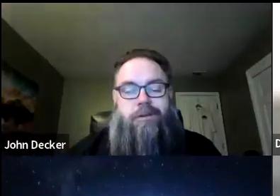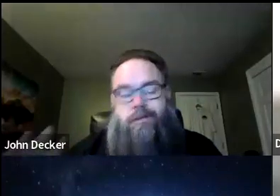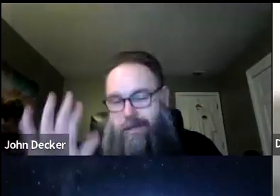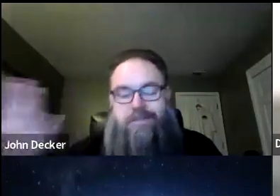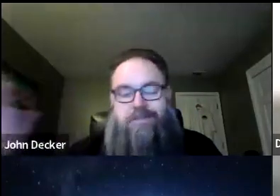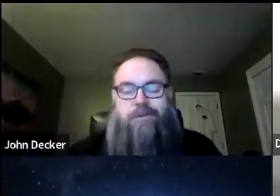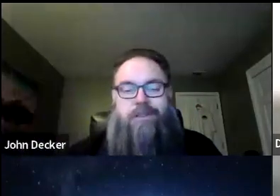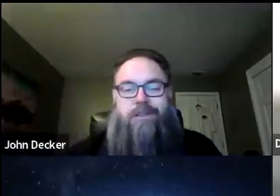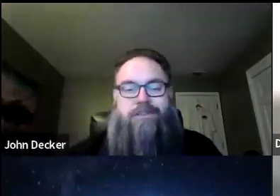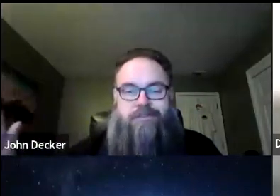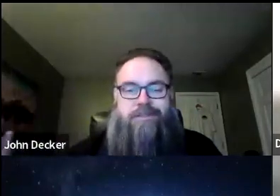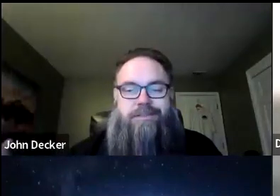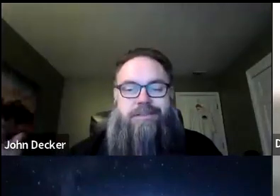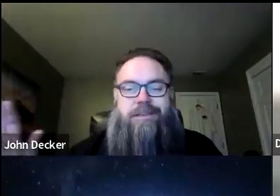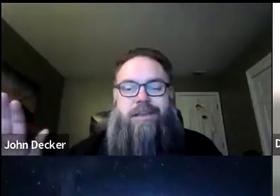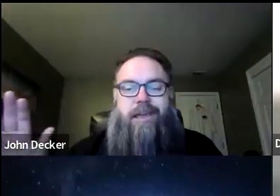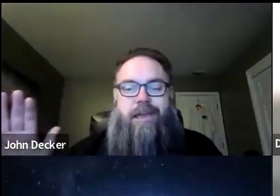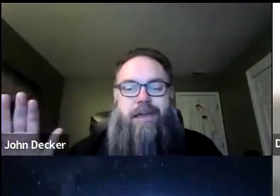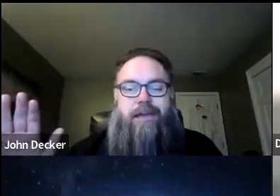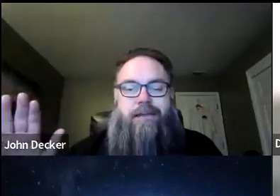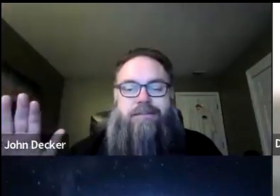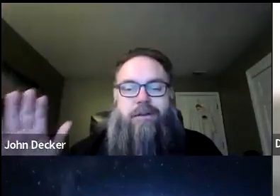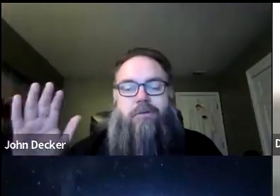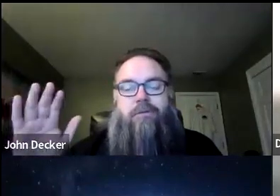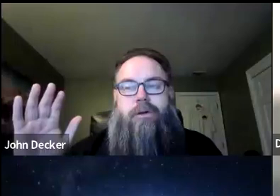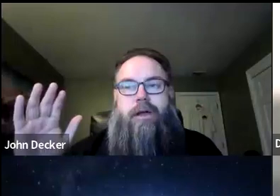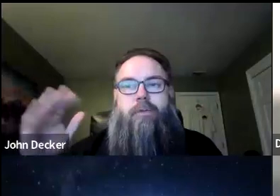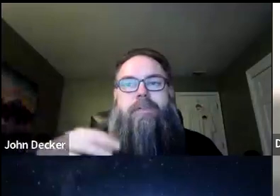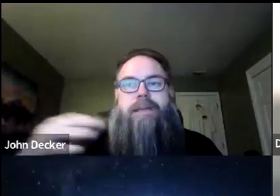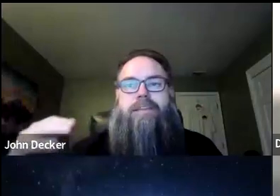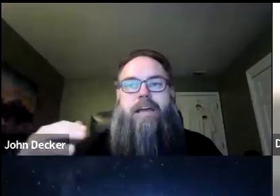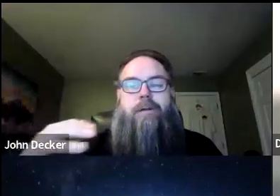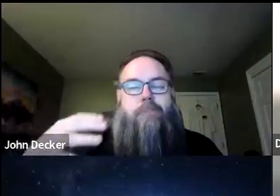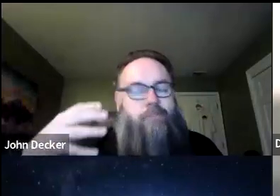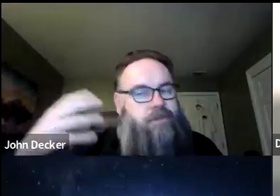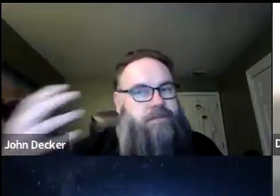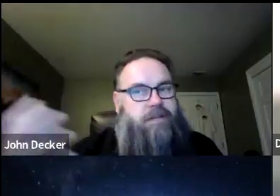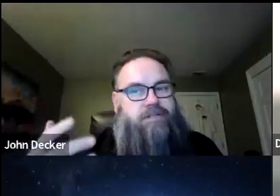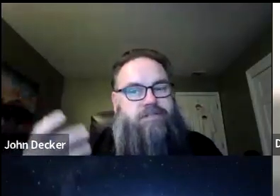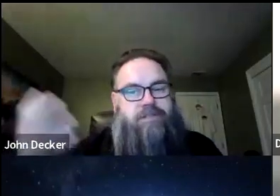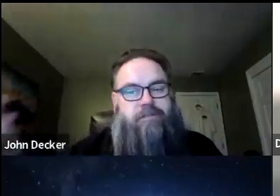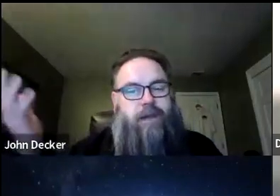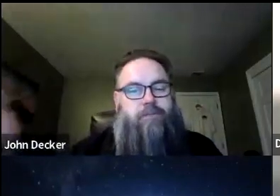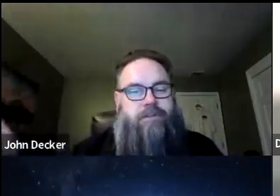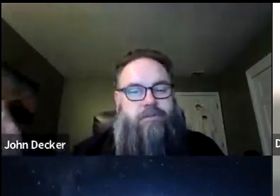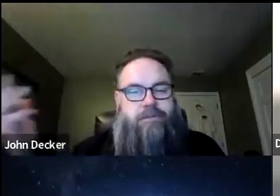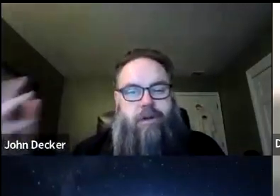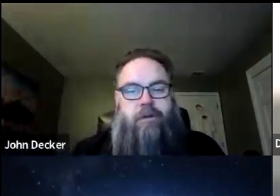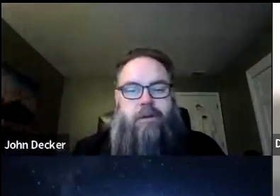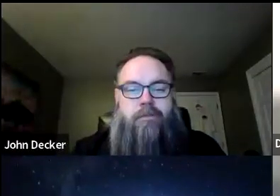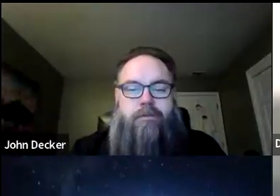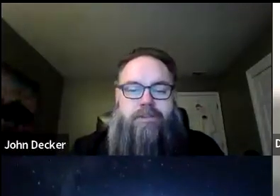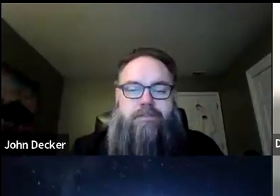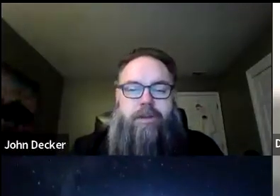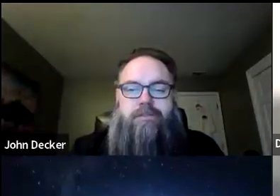go? Into supported living services. And so around that time, I remember the discussions with David Rydquist, who was